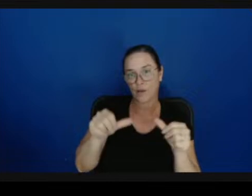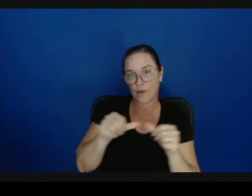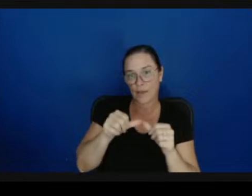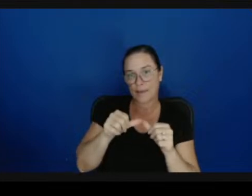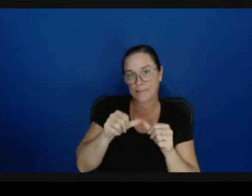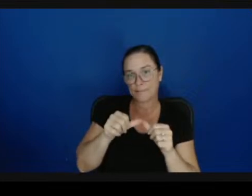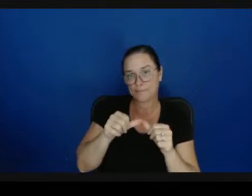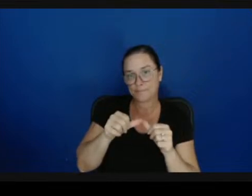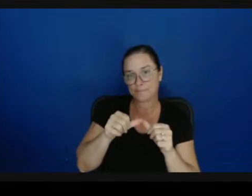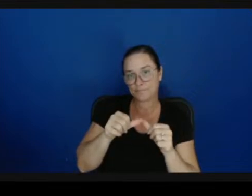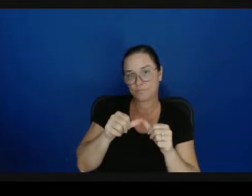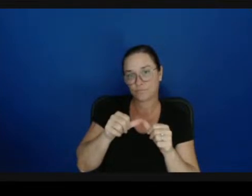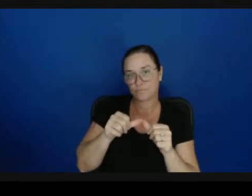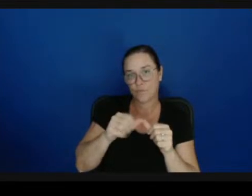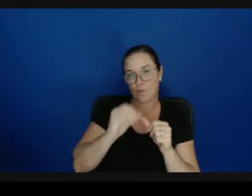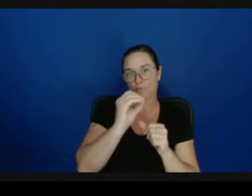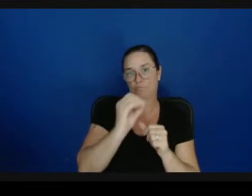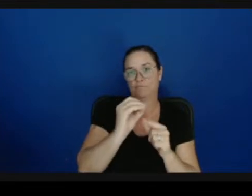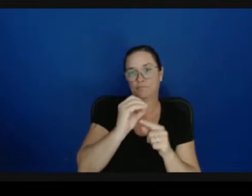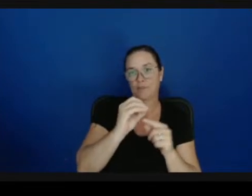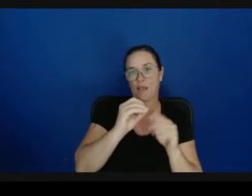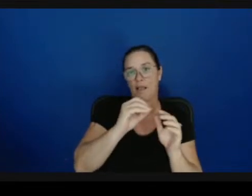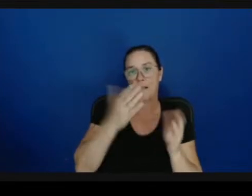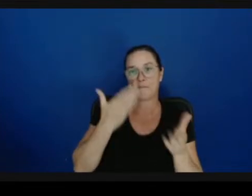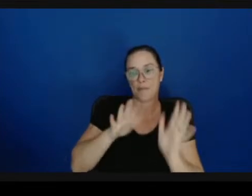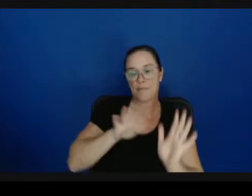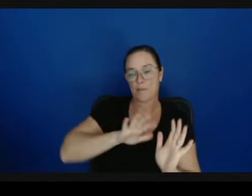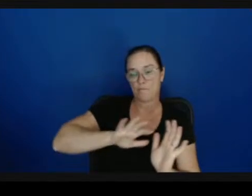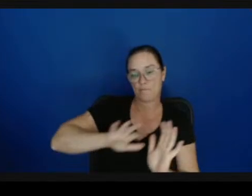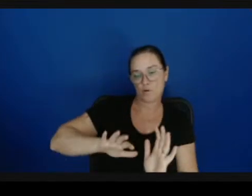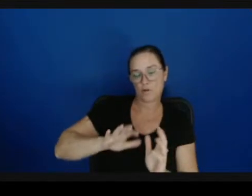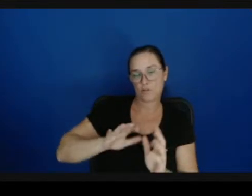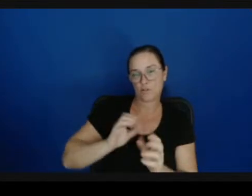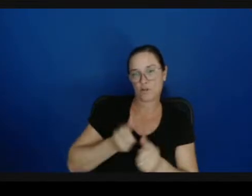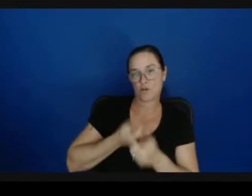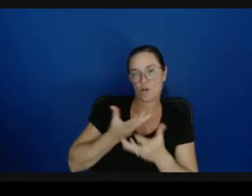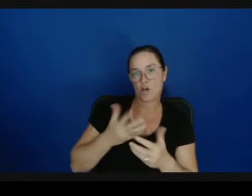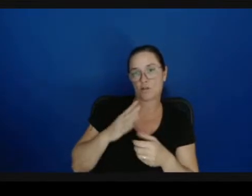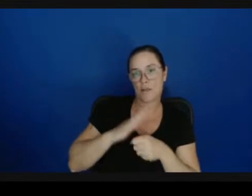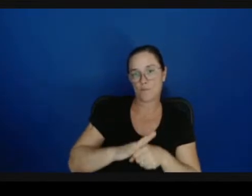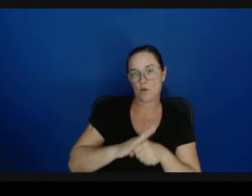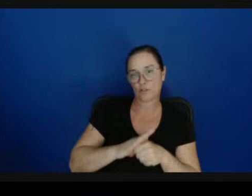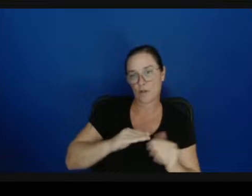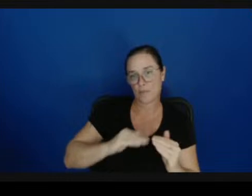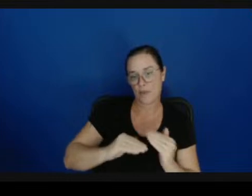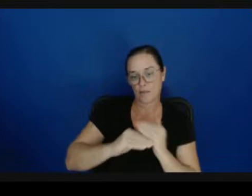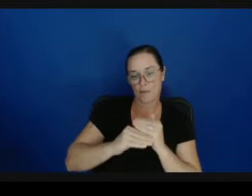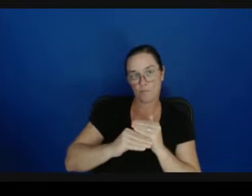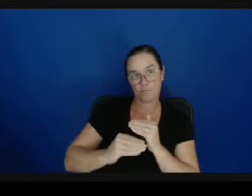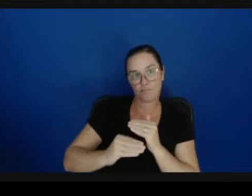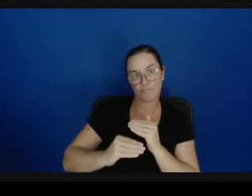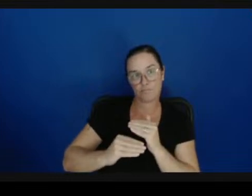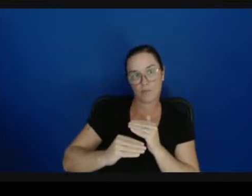here, here's where it's feeding, that you might have push against the south flank and cause south flank earthquakes in the zone over here.